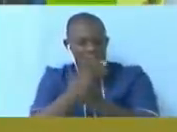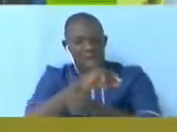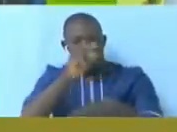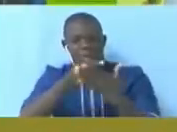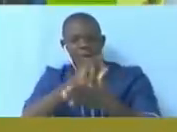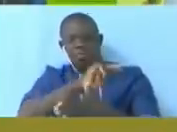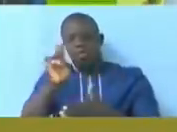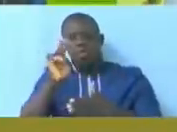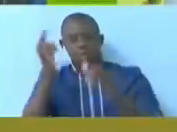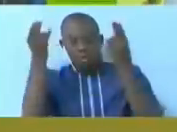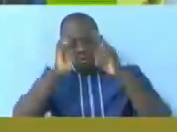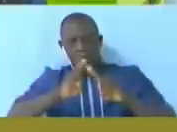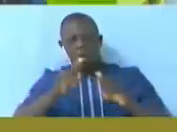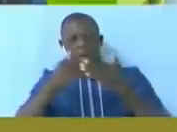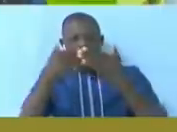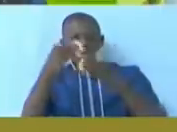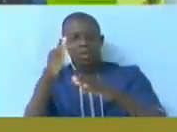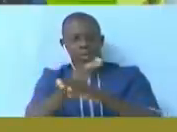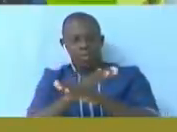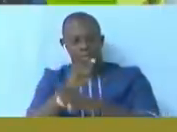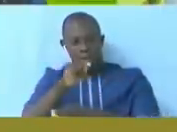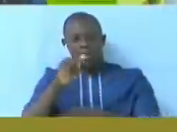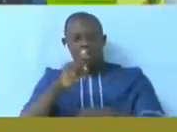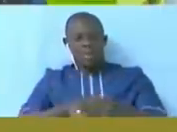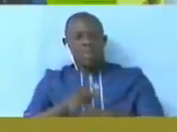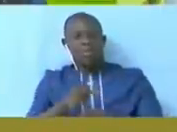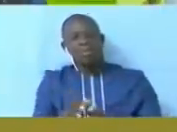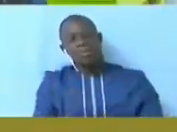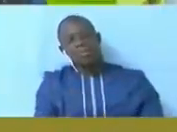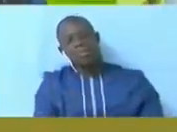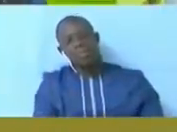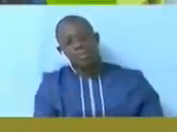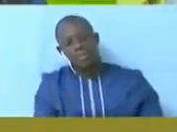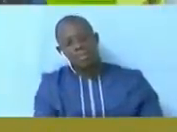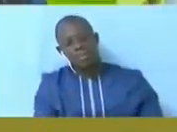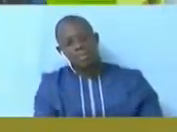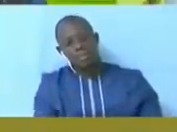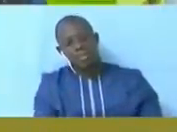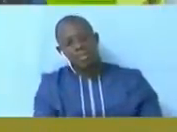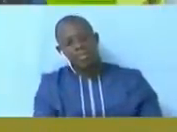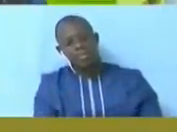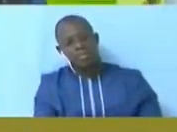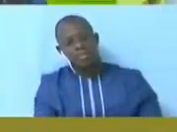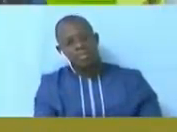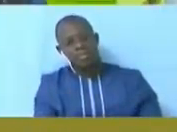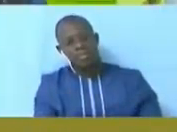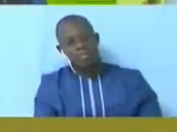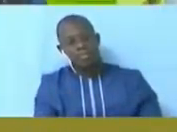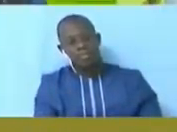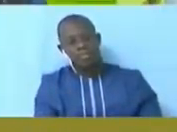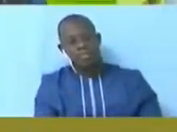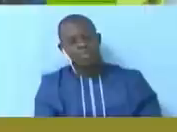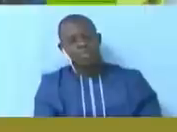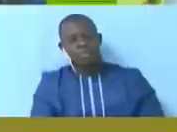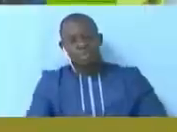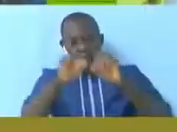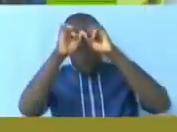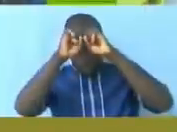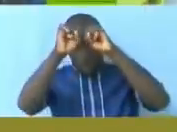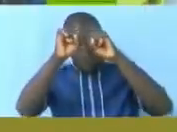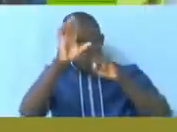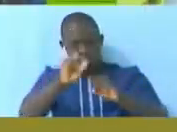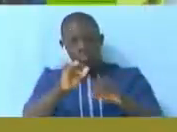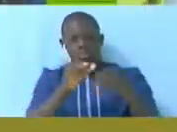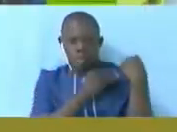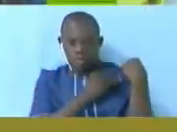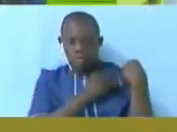in, that time. Inana me muta baral me yalon ko luwanta ya barola inana me mutala. So the government acted responsibly.